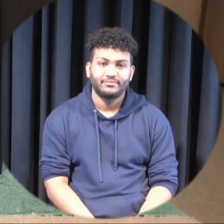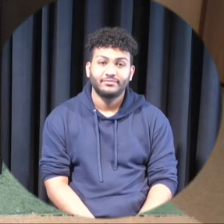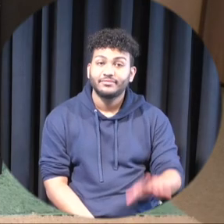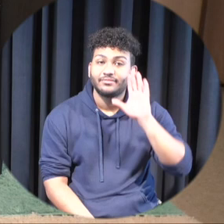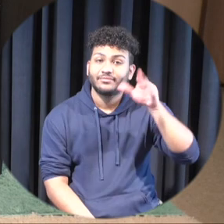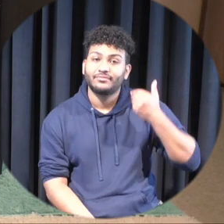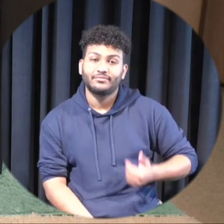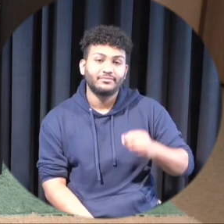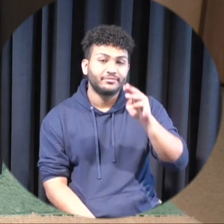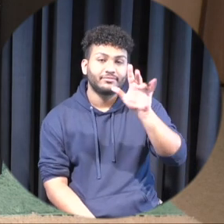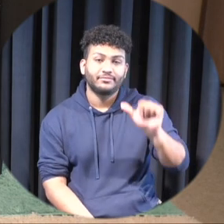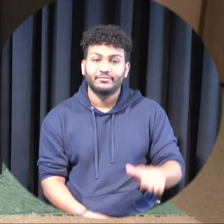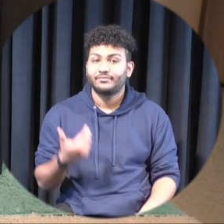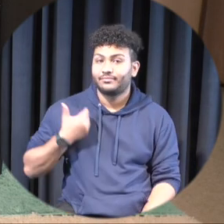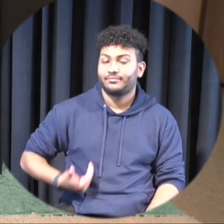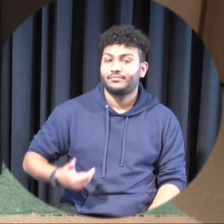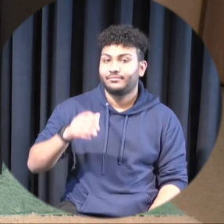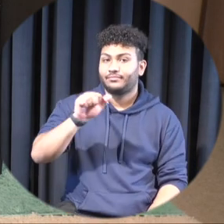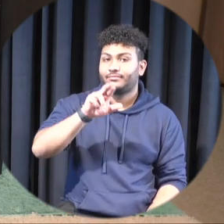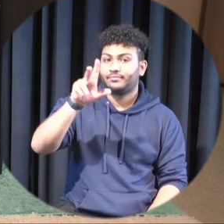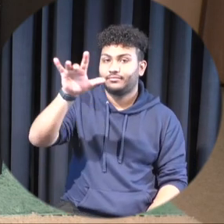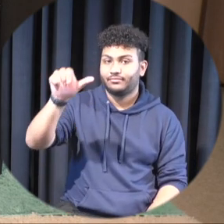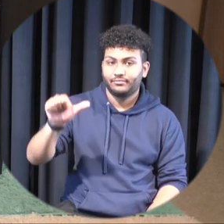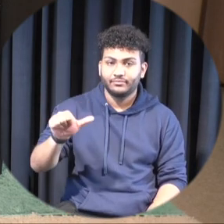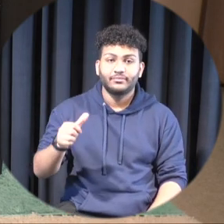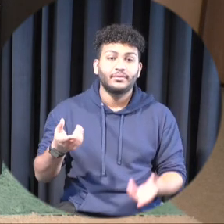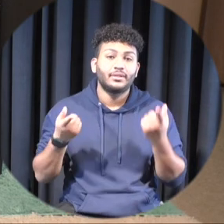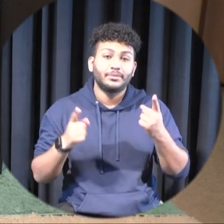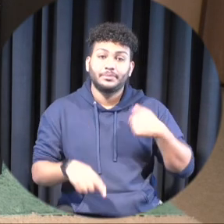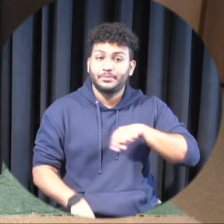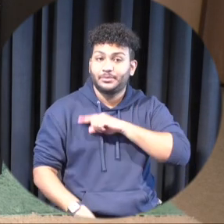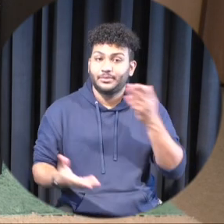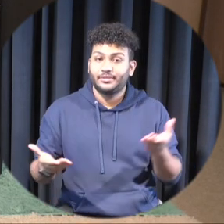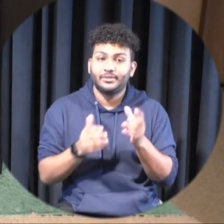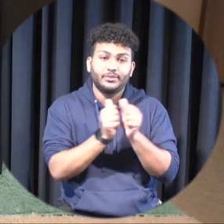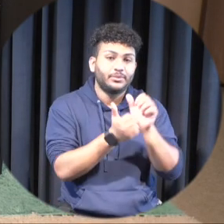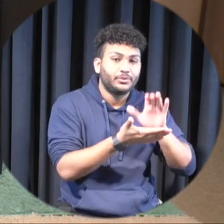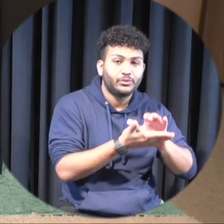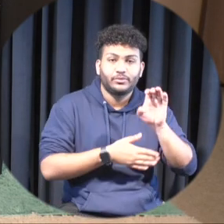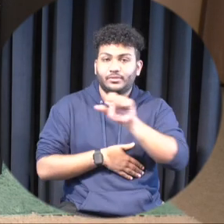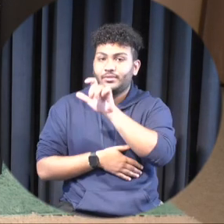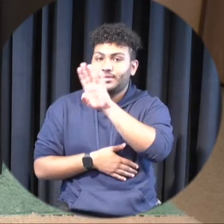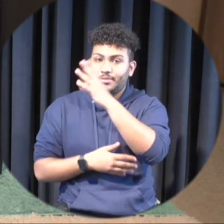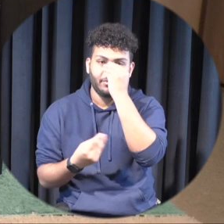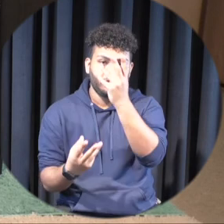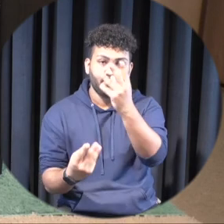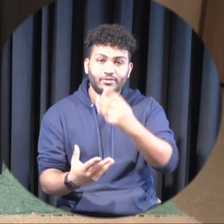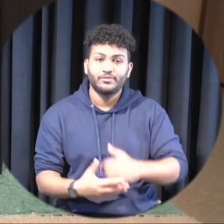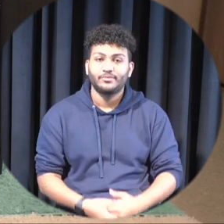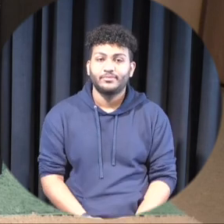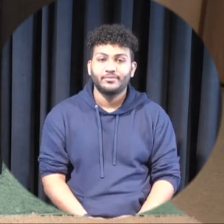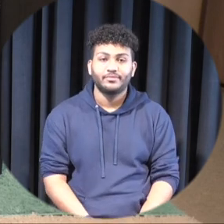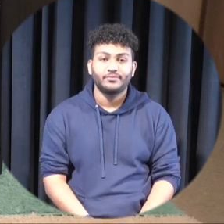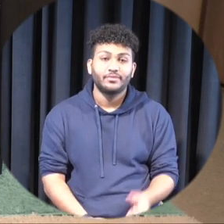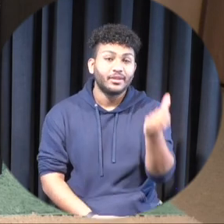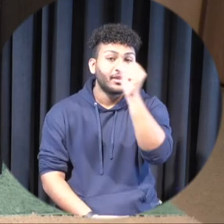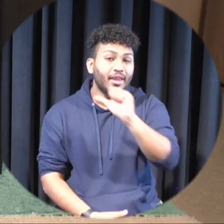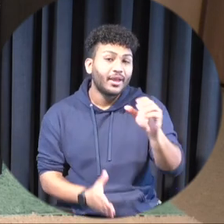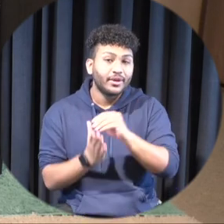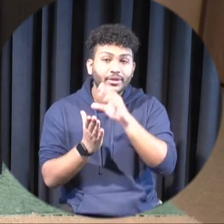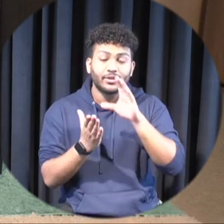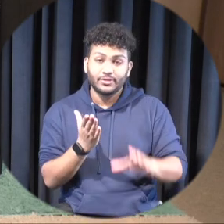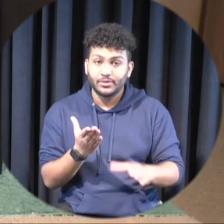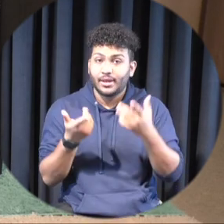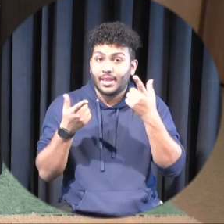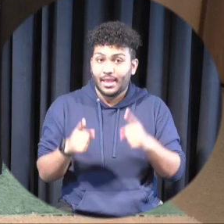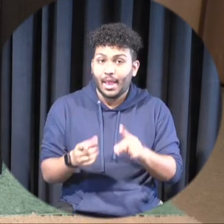Hello, I'm Maya. And I'm Mariah. And we're here with your school and club news. Any students that